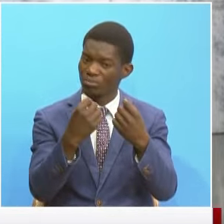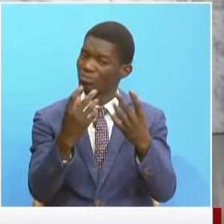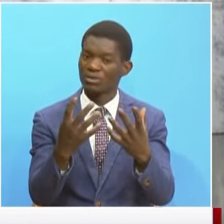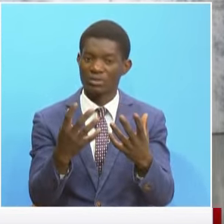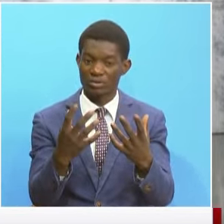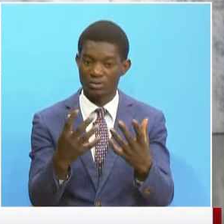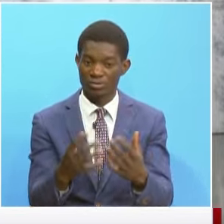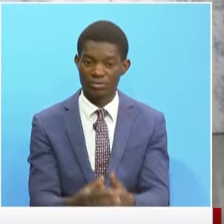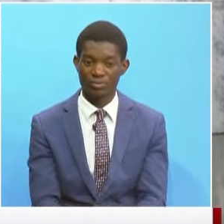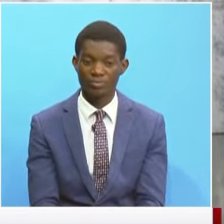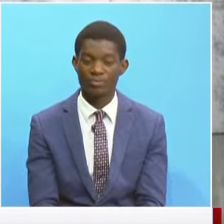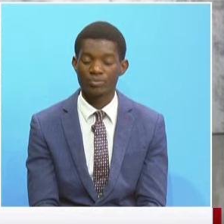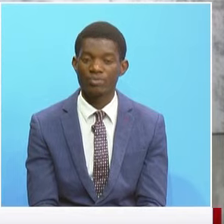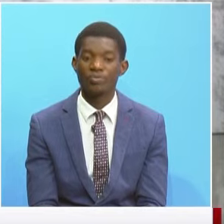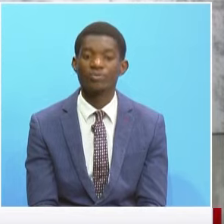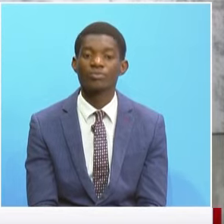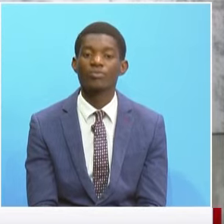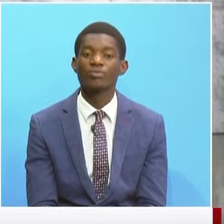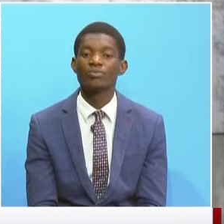First quarter of